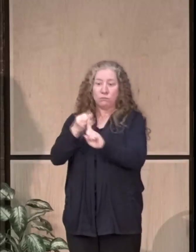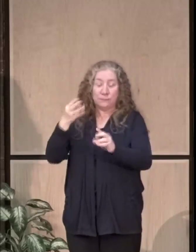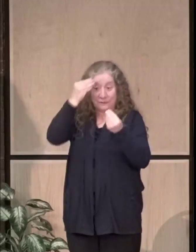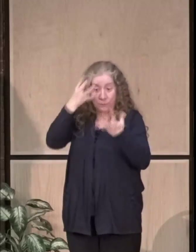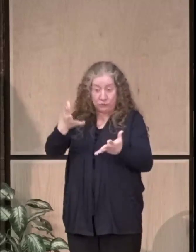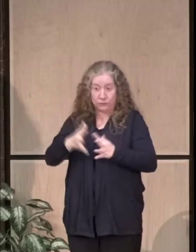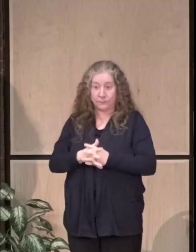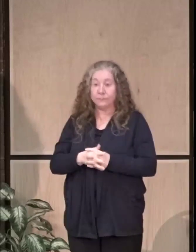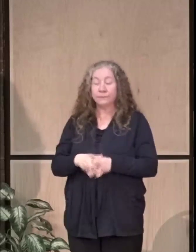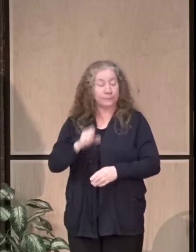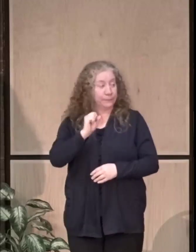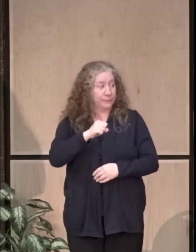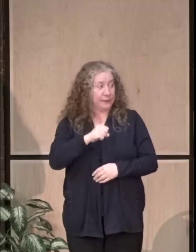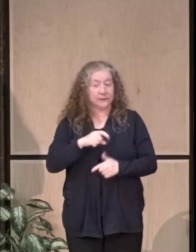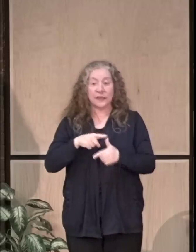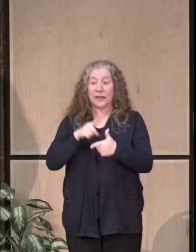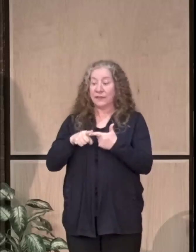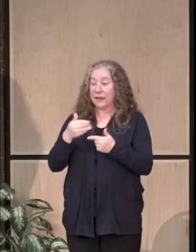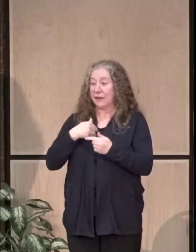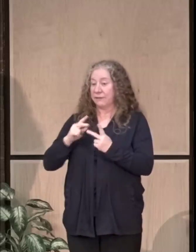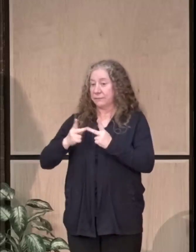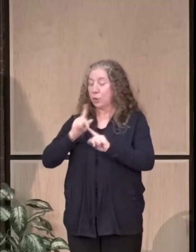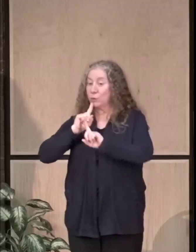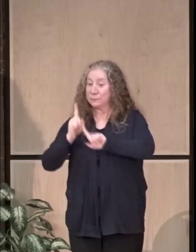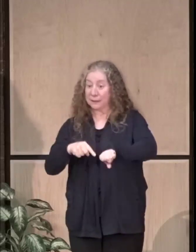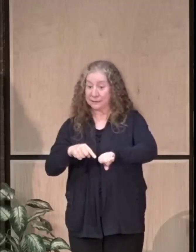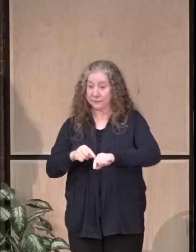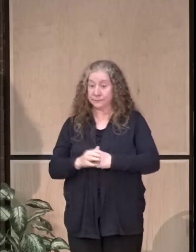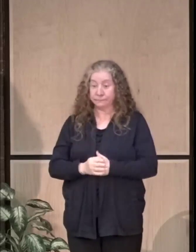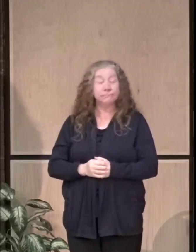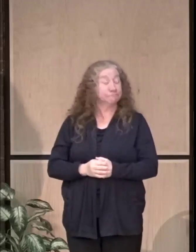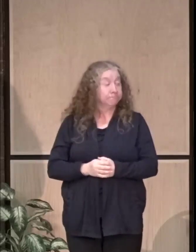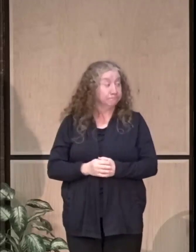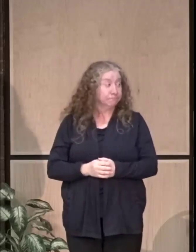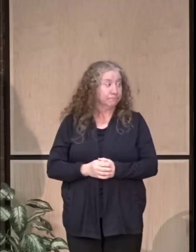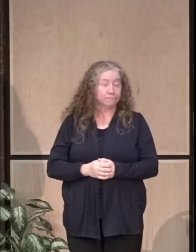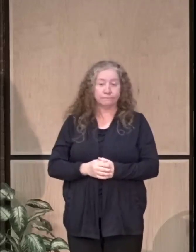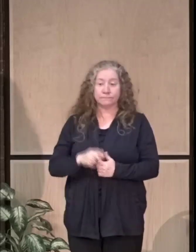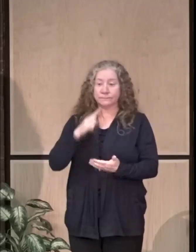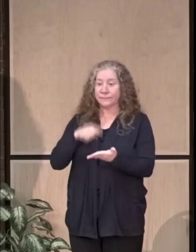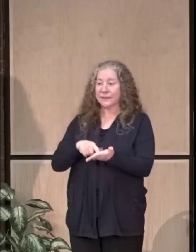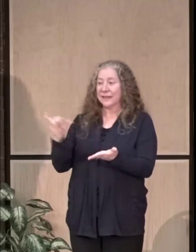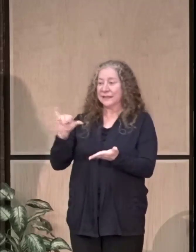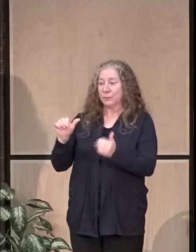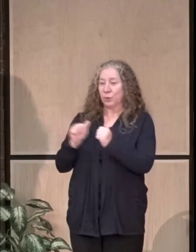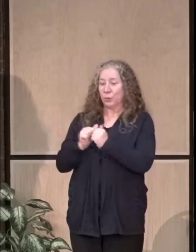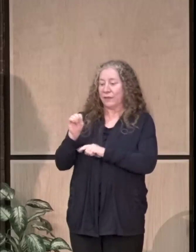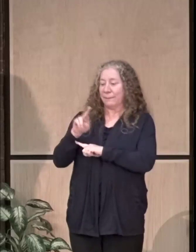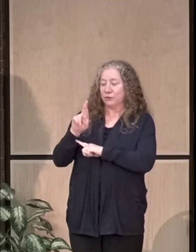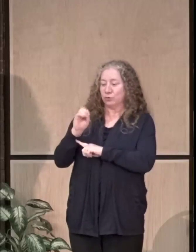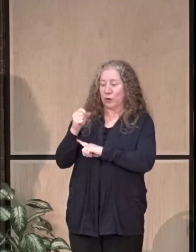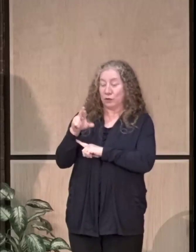Right. And the next page has your response. Yep. It says, similar to Mr. Rogers'